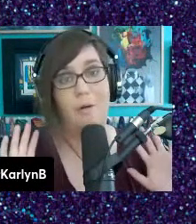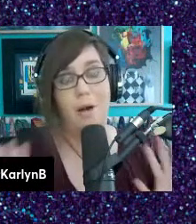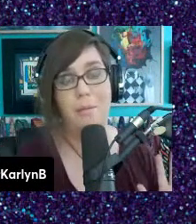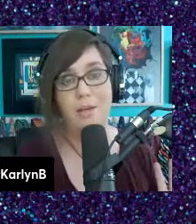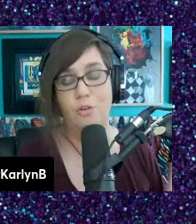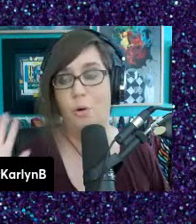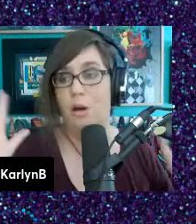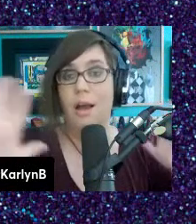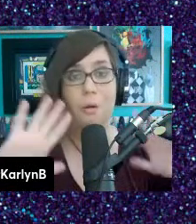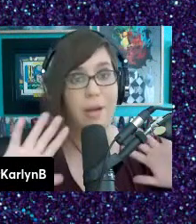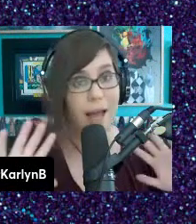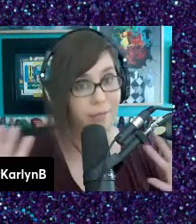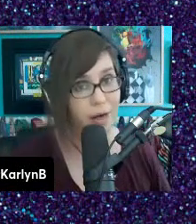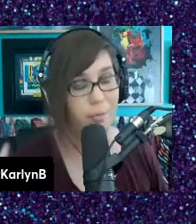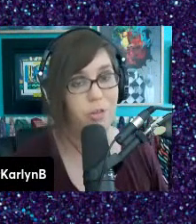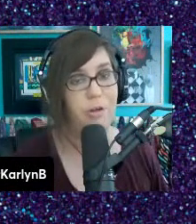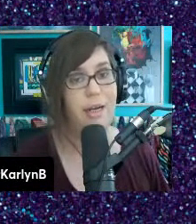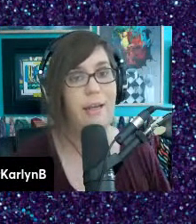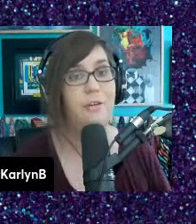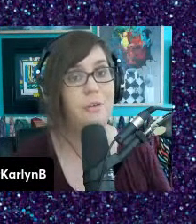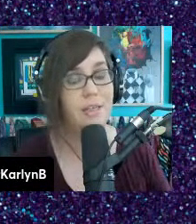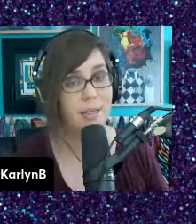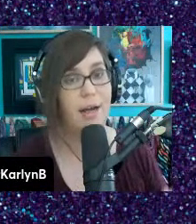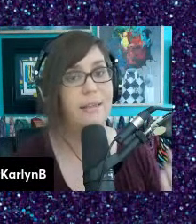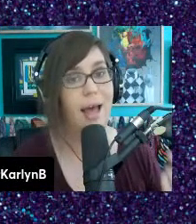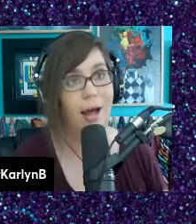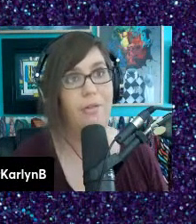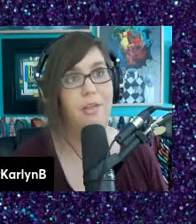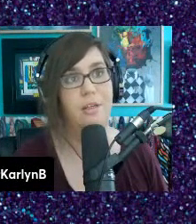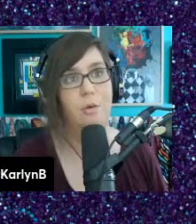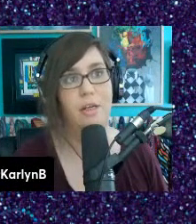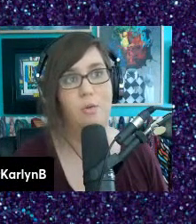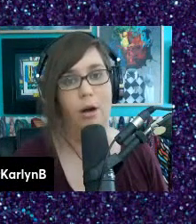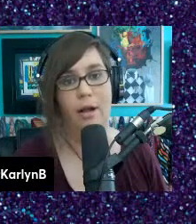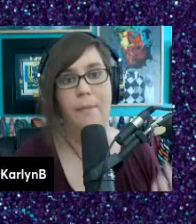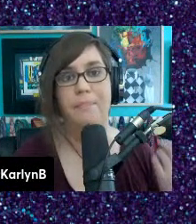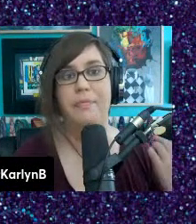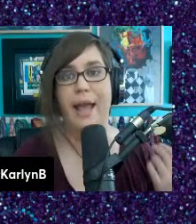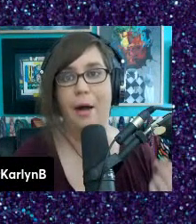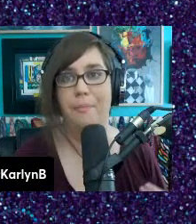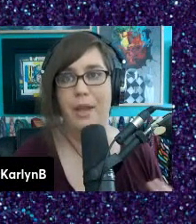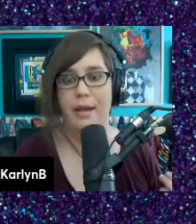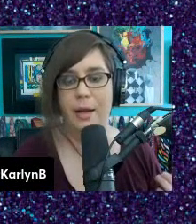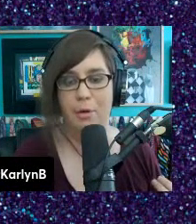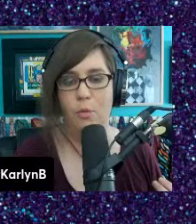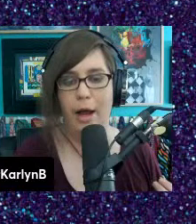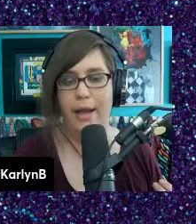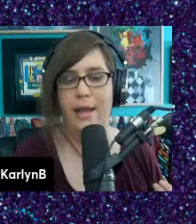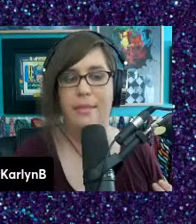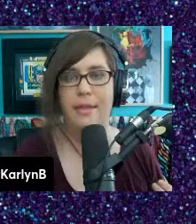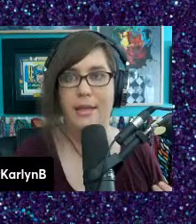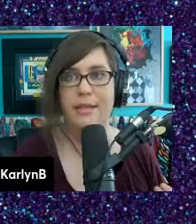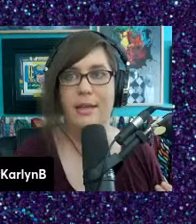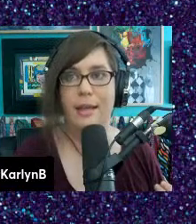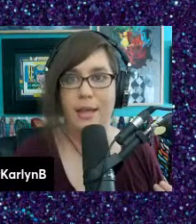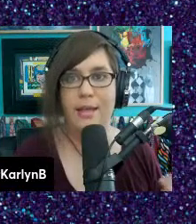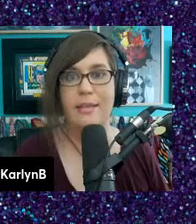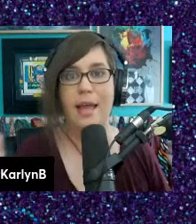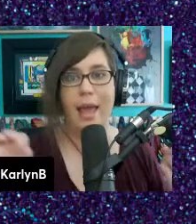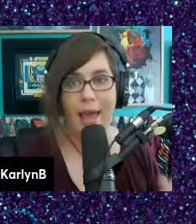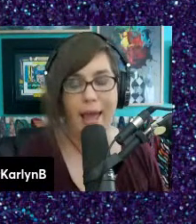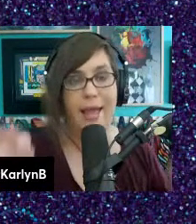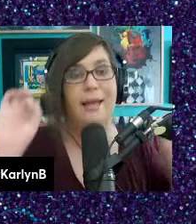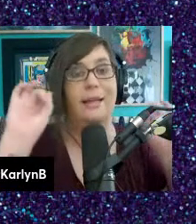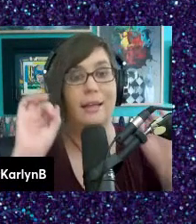different. And I want to make sure we have an opportunity to discuss how this is going to work. Now, number one, this